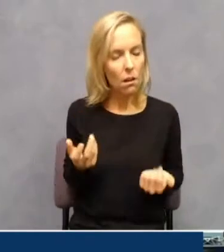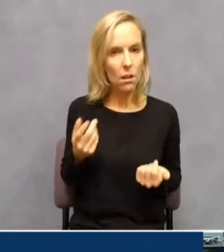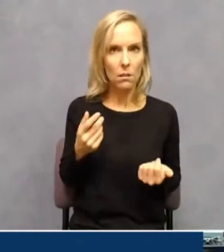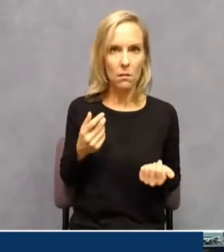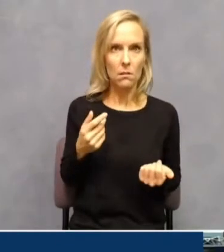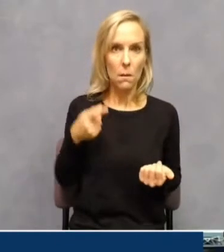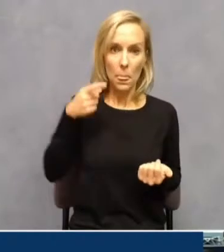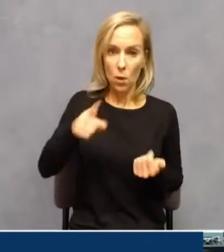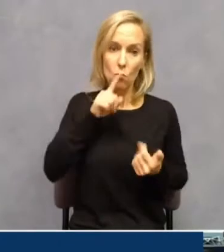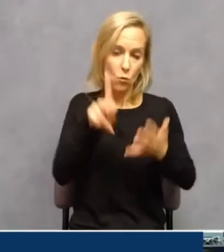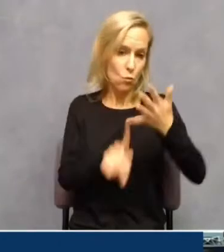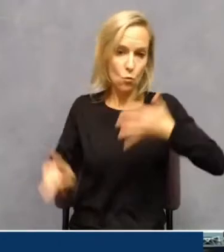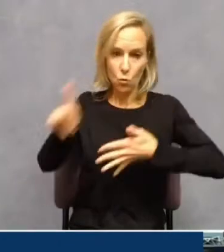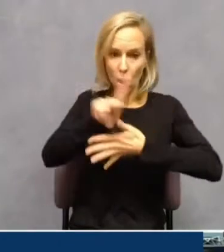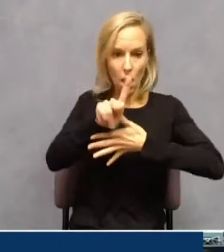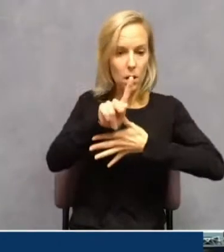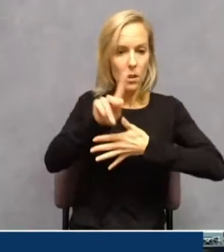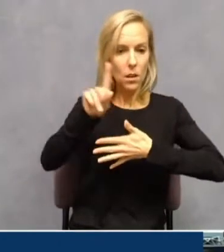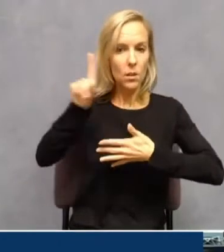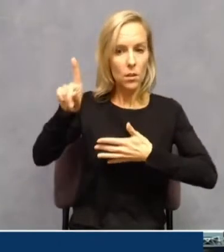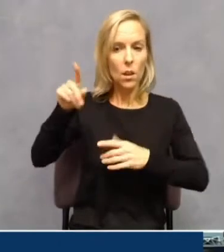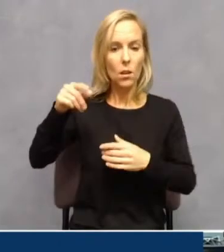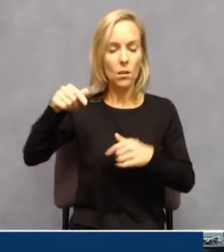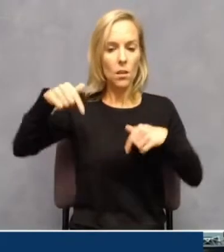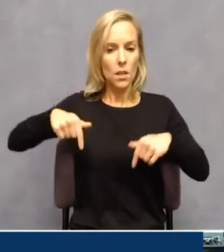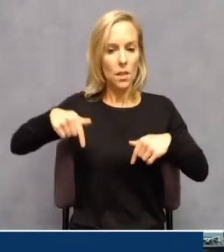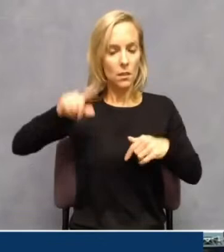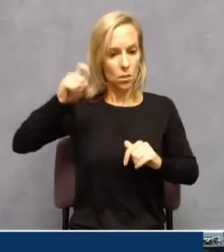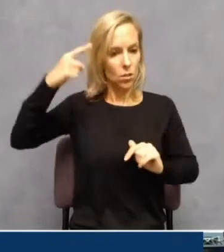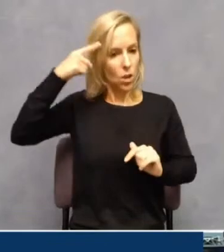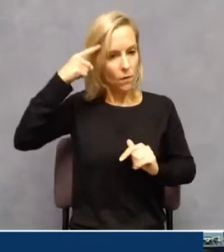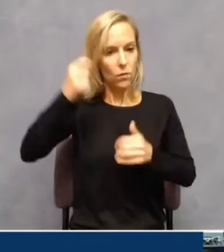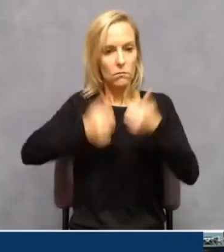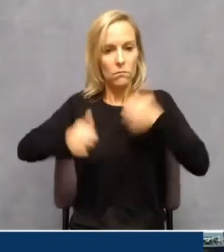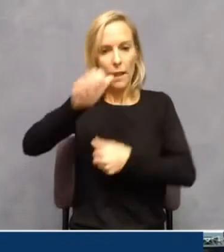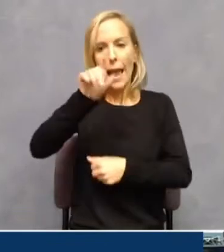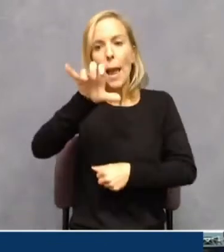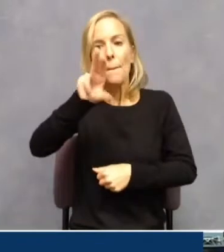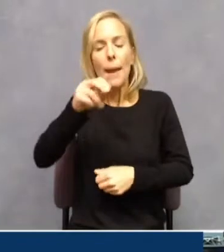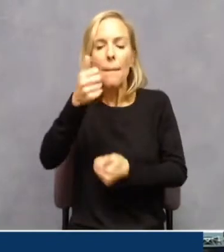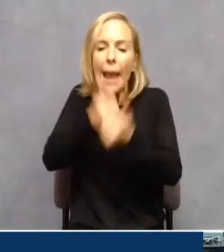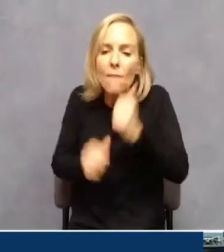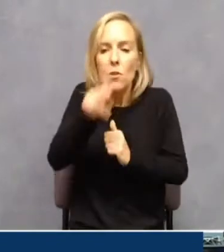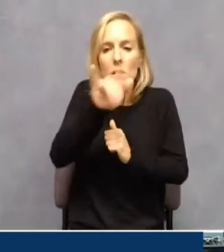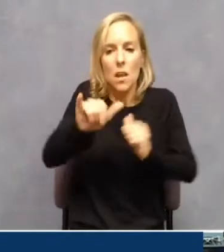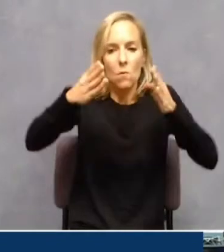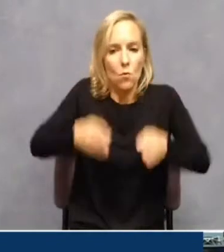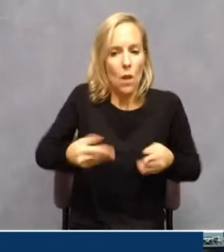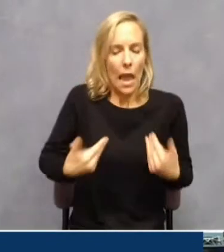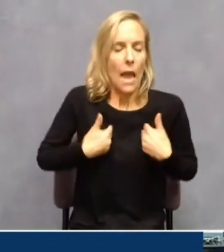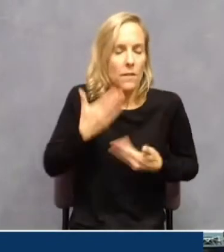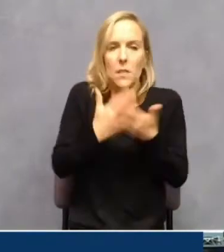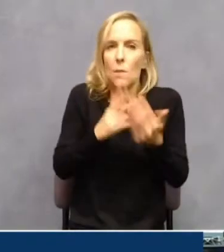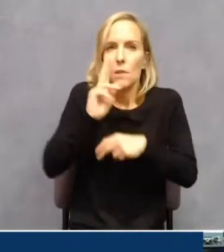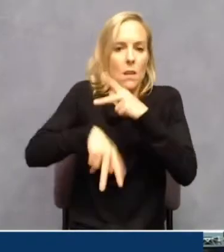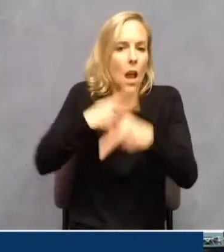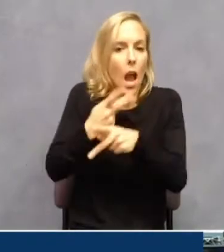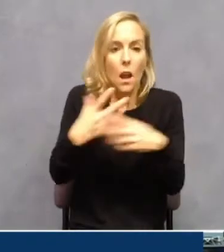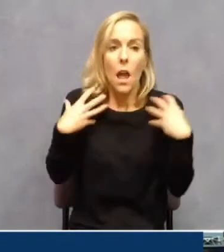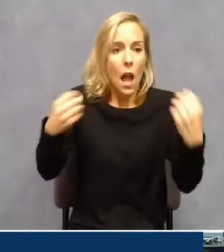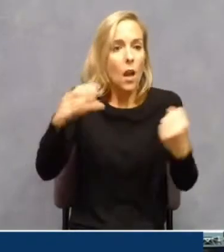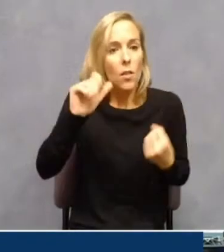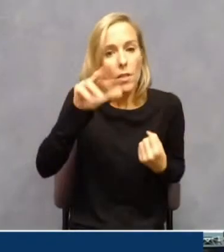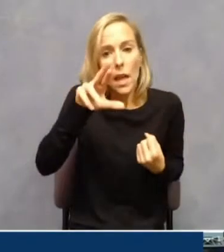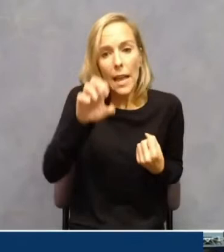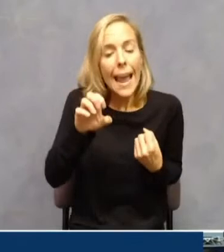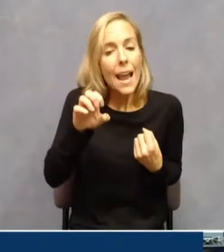priority of the Beshear Coleman administration to make sure that every Kentuckian has some kind of healthcare coverage, and you